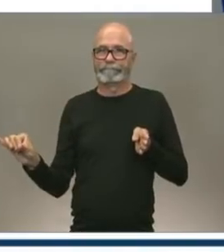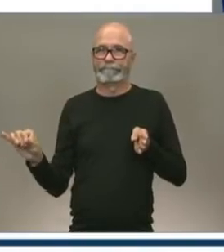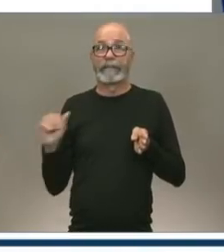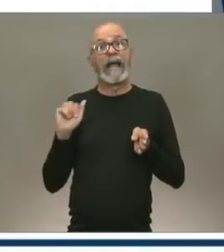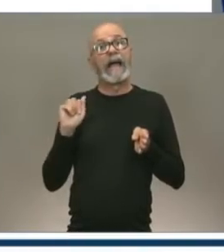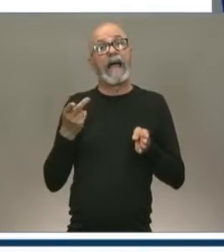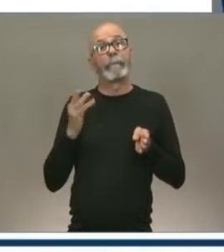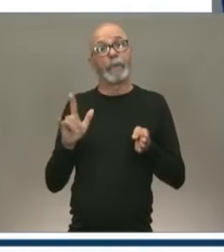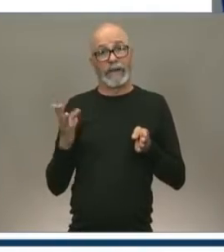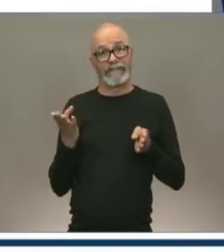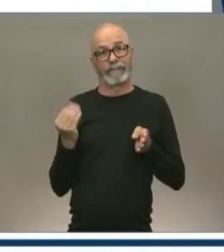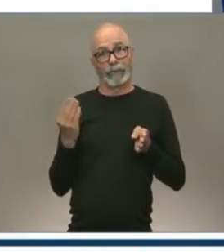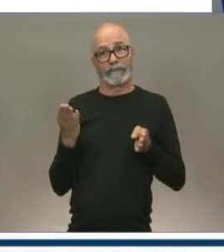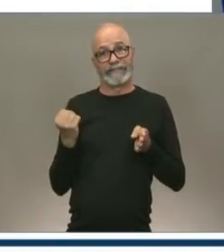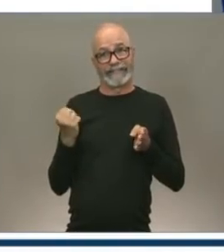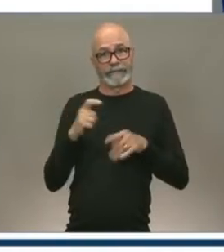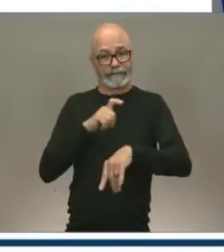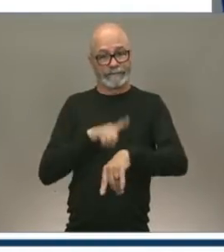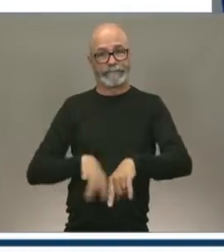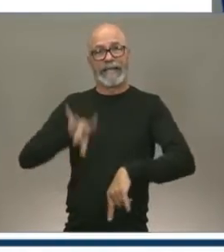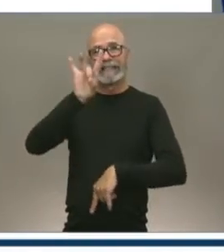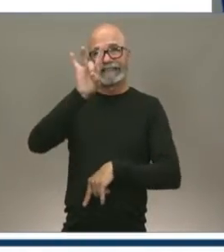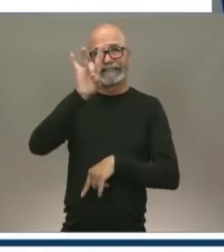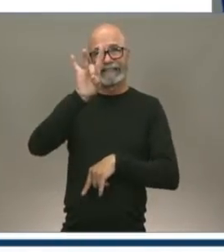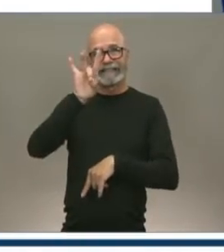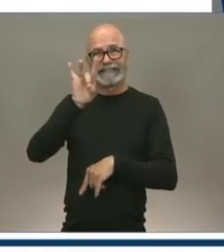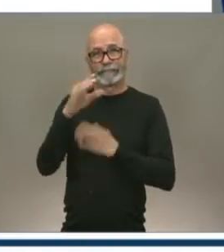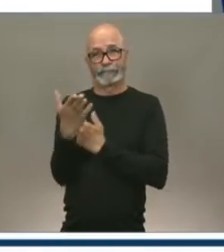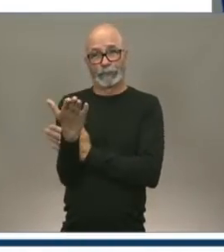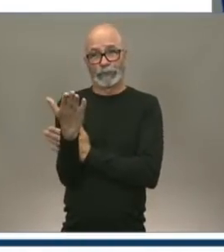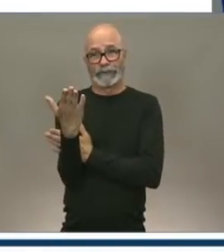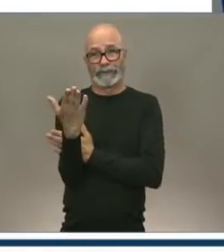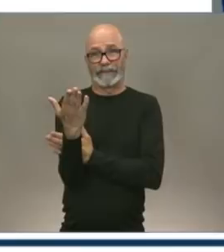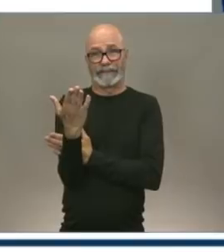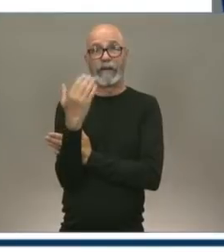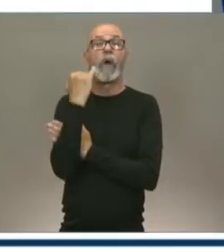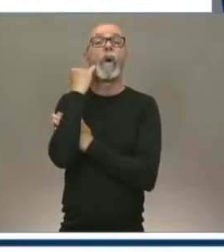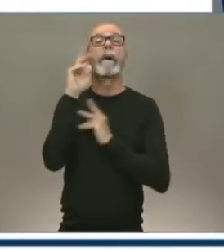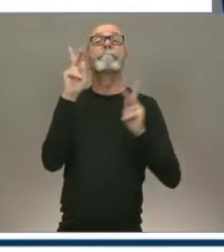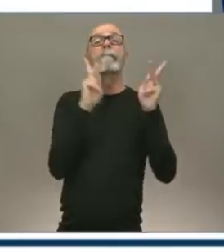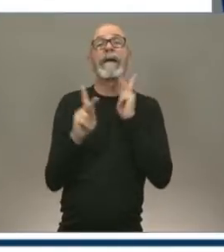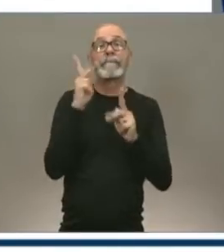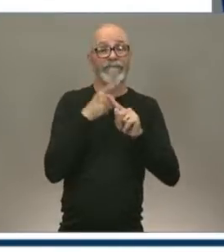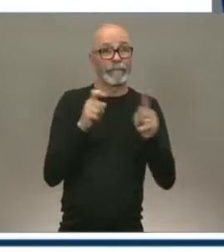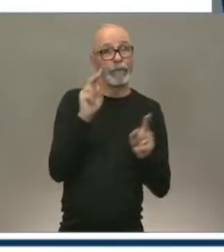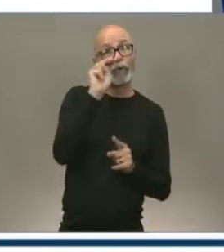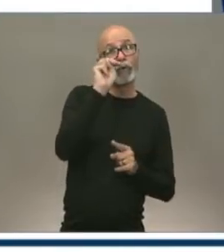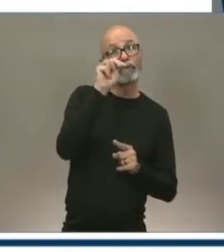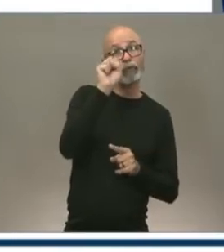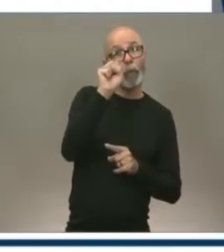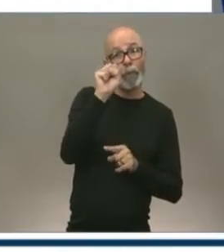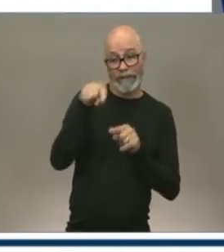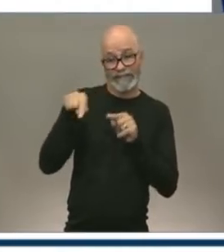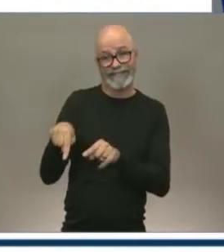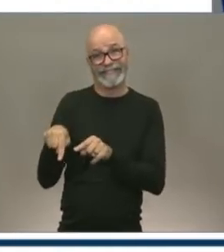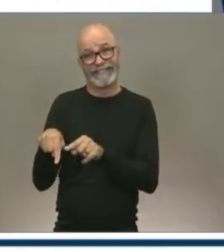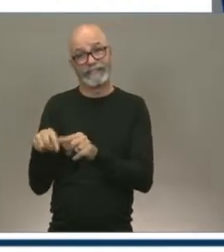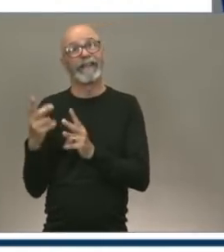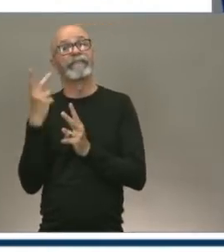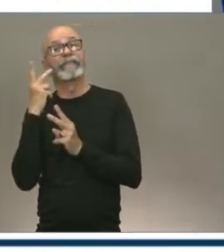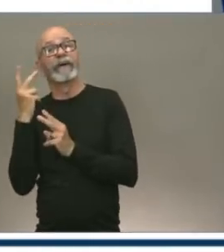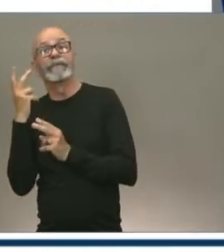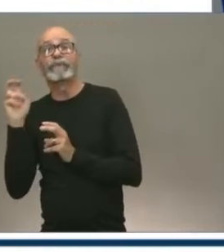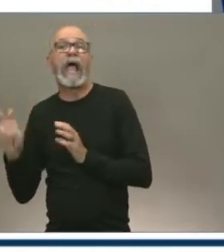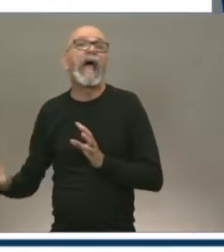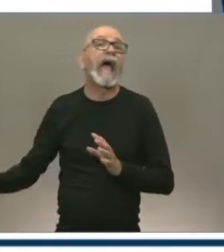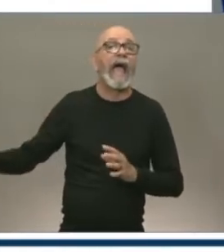in place. It means Nova Scotians traveling back into the province will also have to self-isolate for 14 days. This